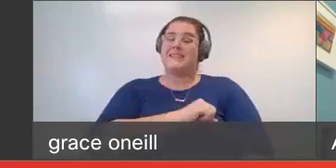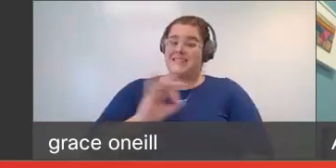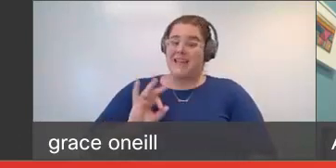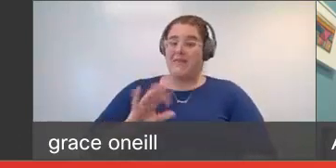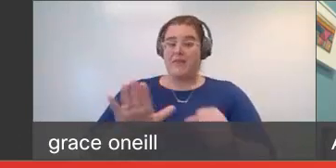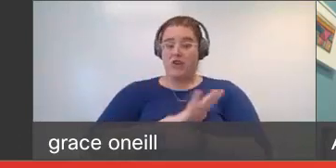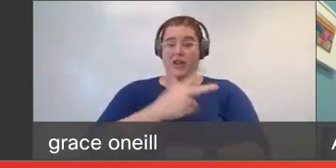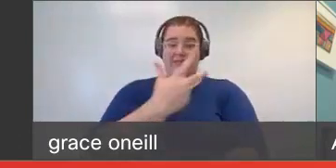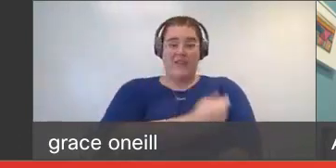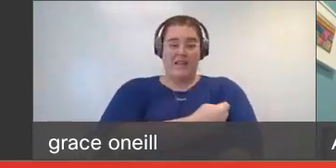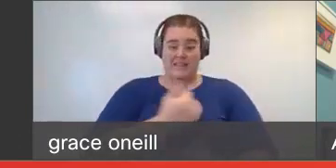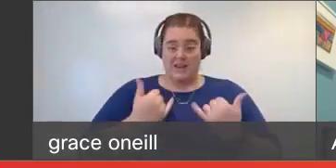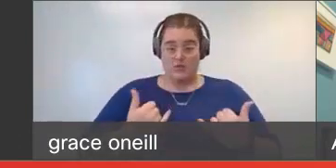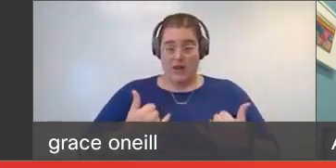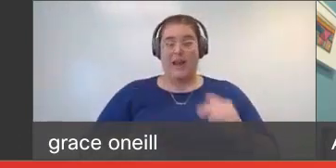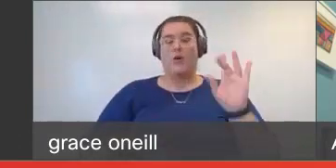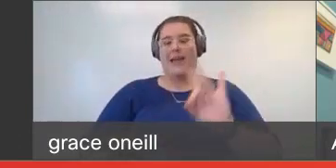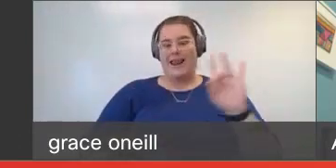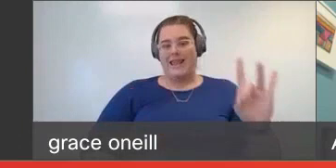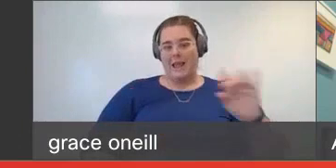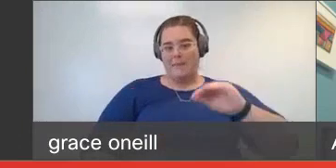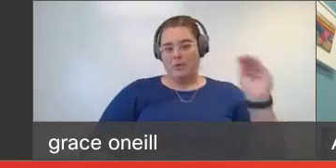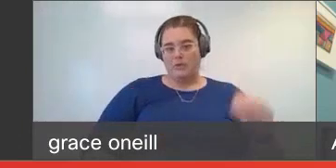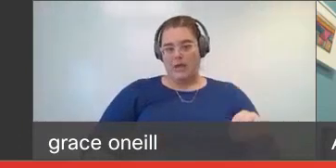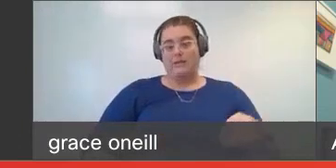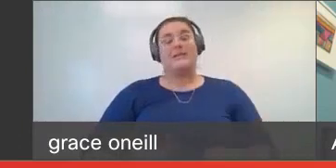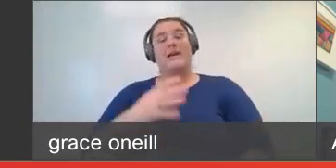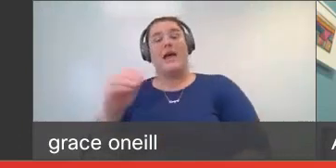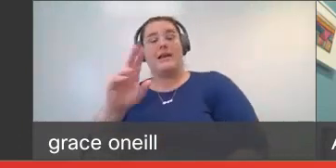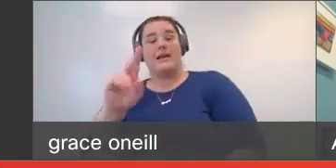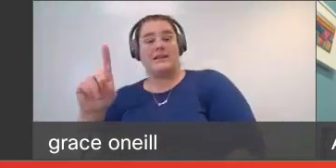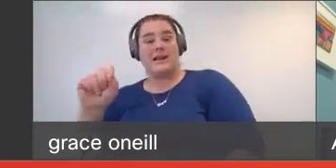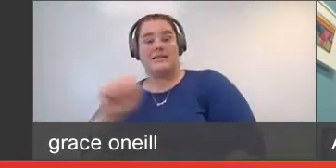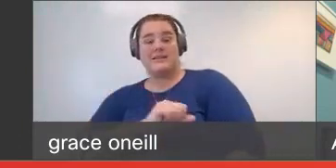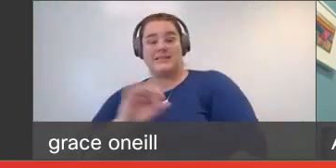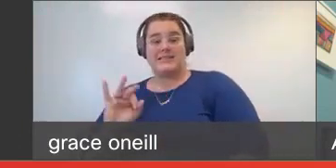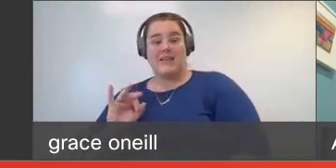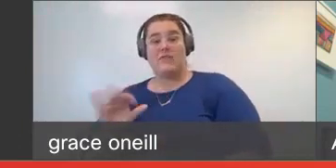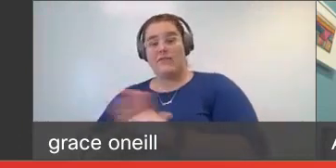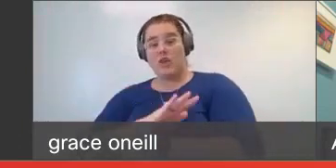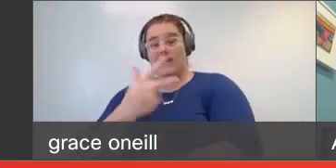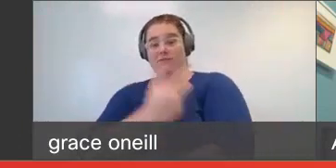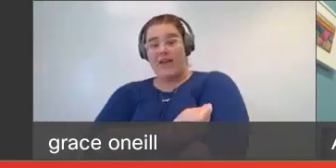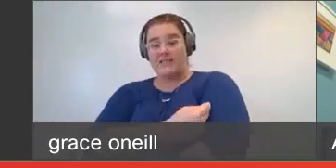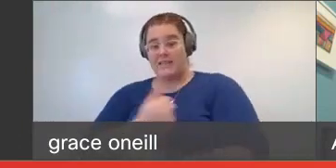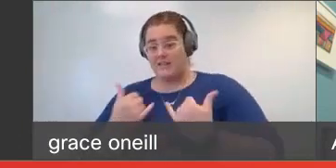at 88%. And amongst DDS staff fully vaccinated, we are at 91%.